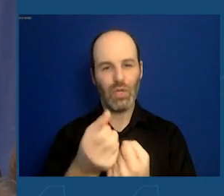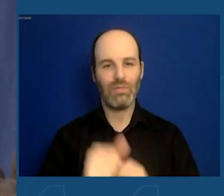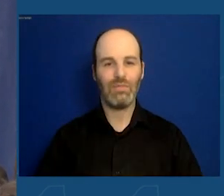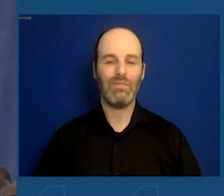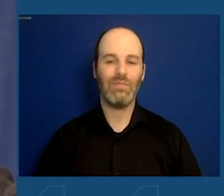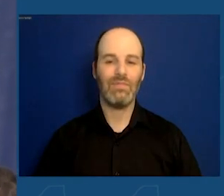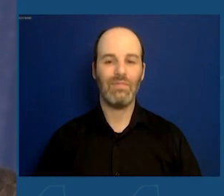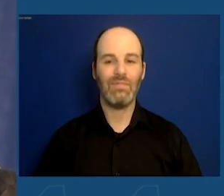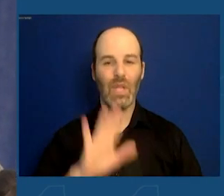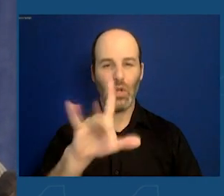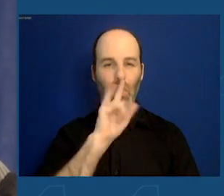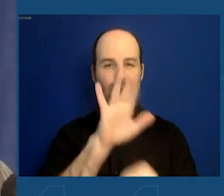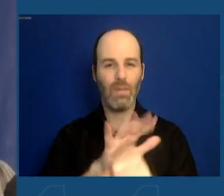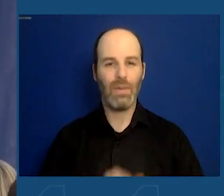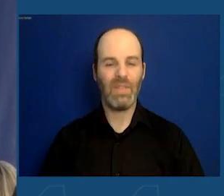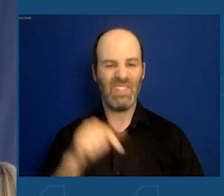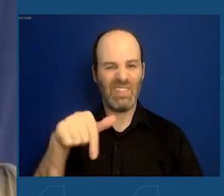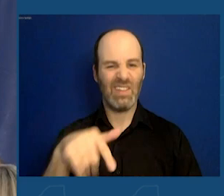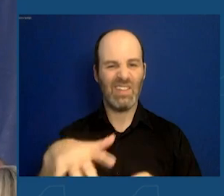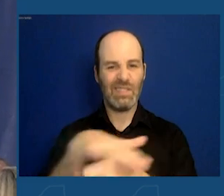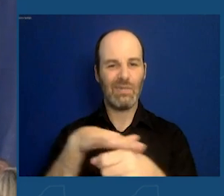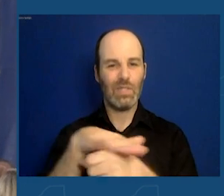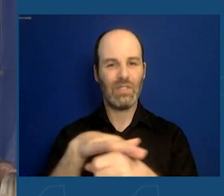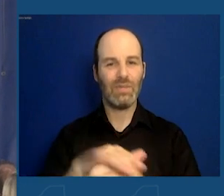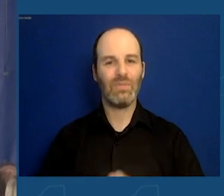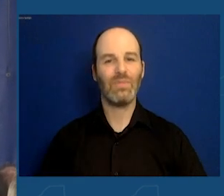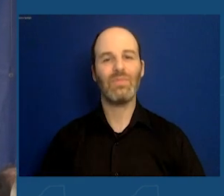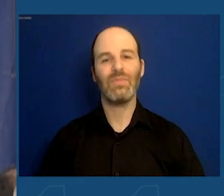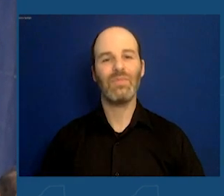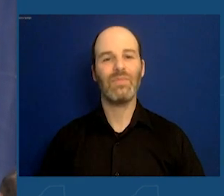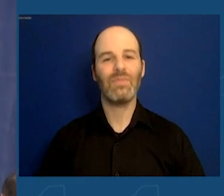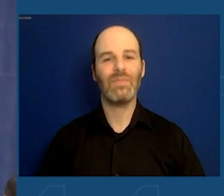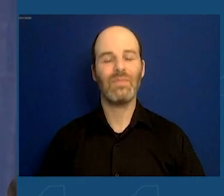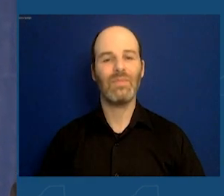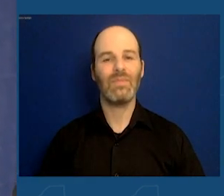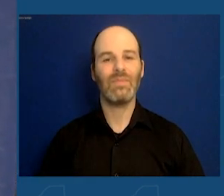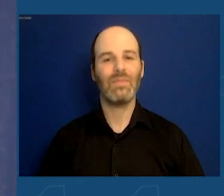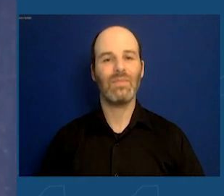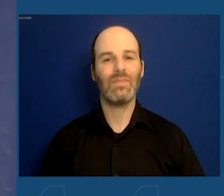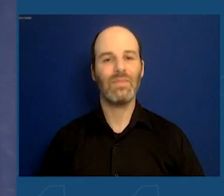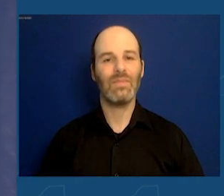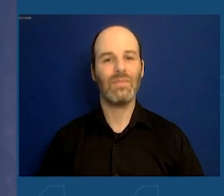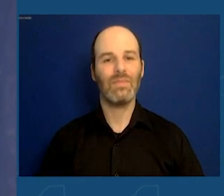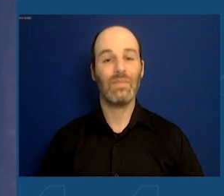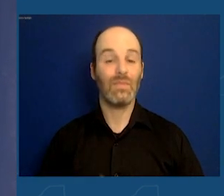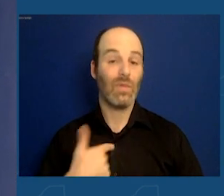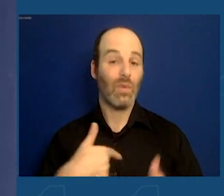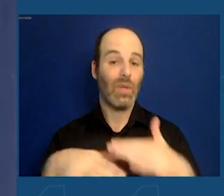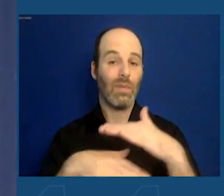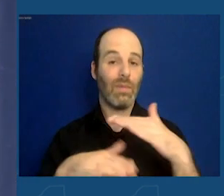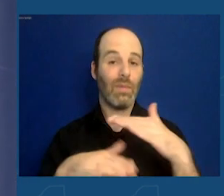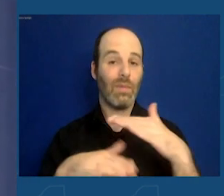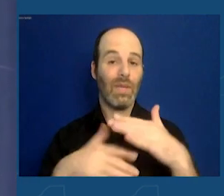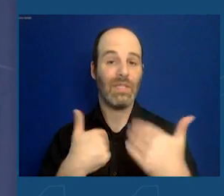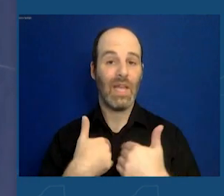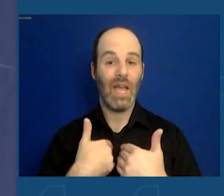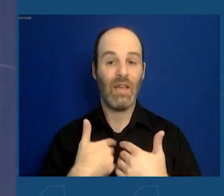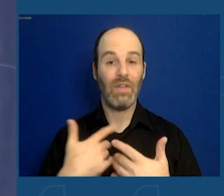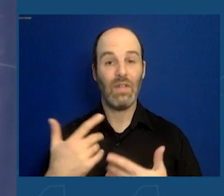and your commitment to this region. So we basically have a 434-acre